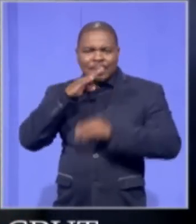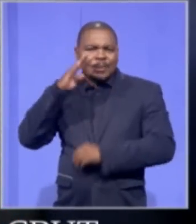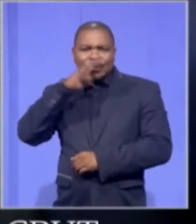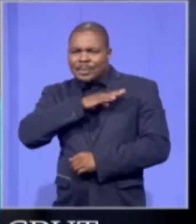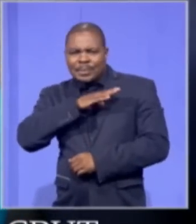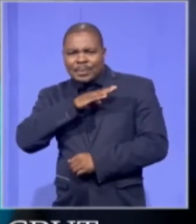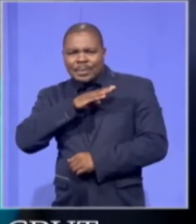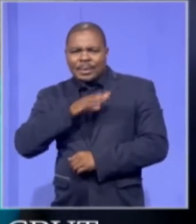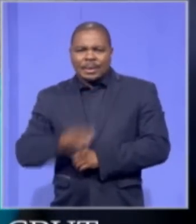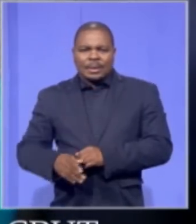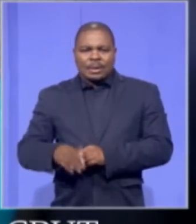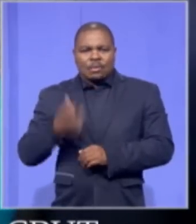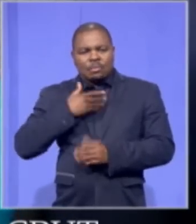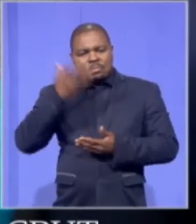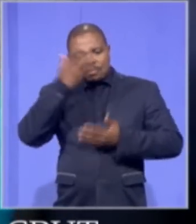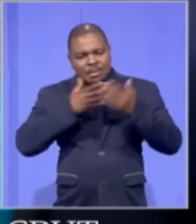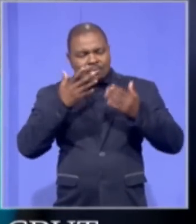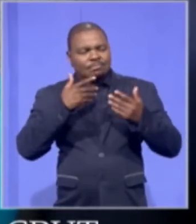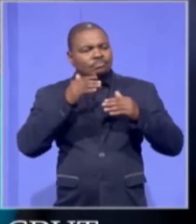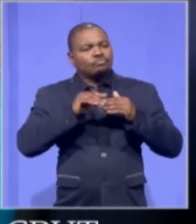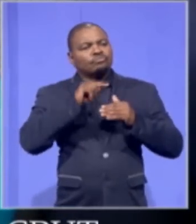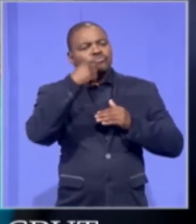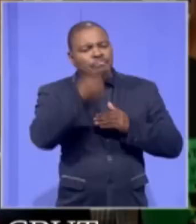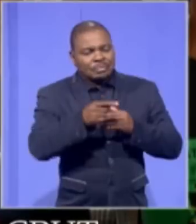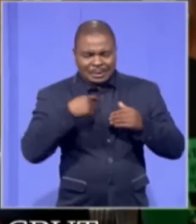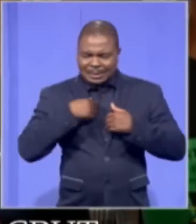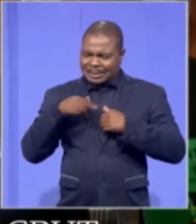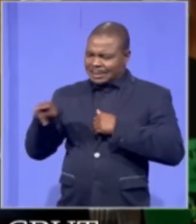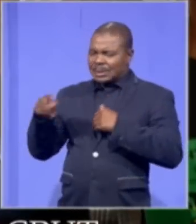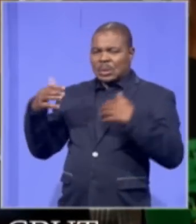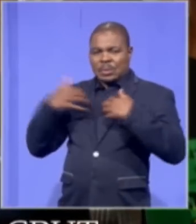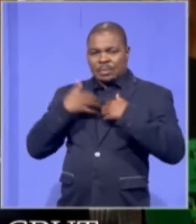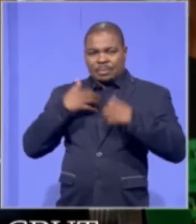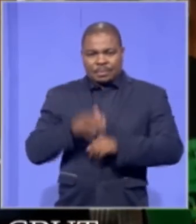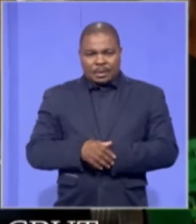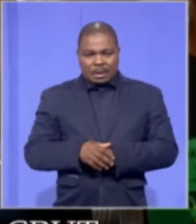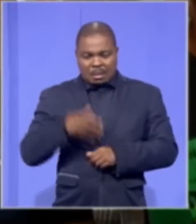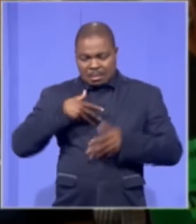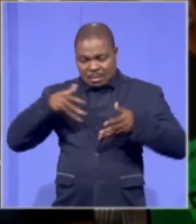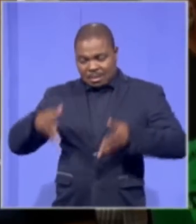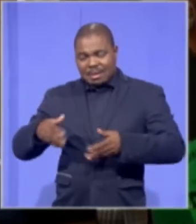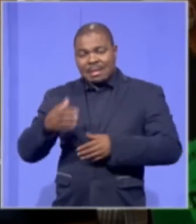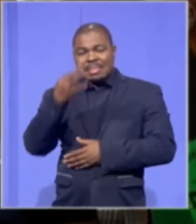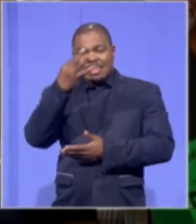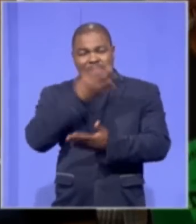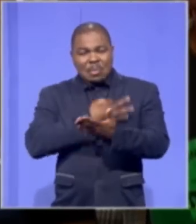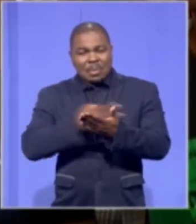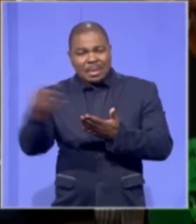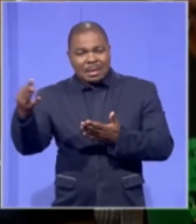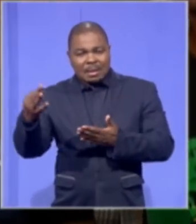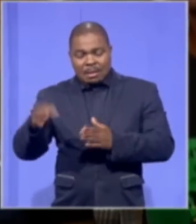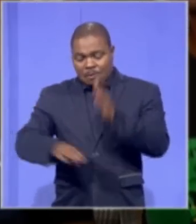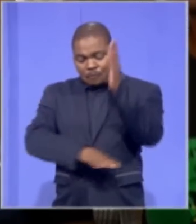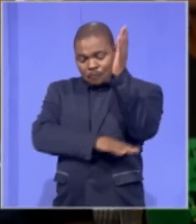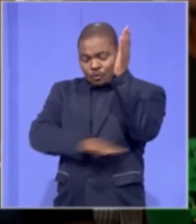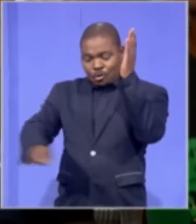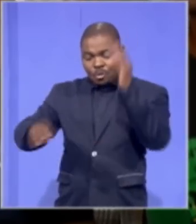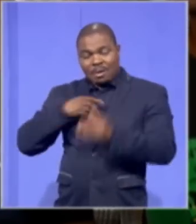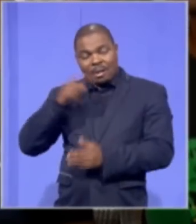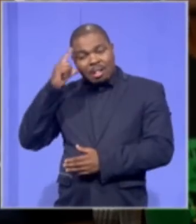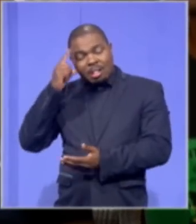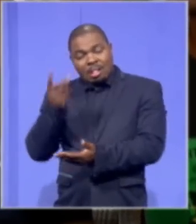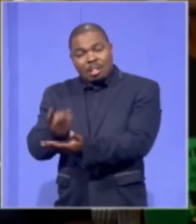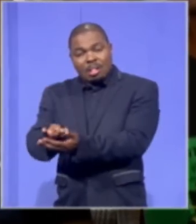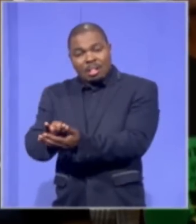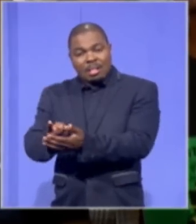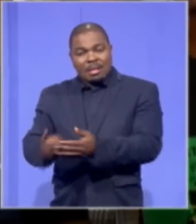them to prepare for the next day, which is a bit worrying. I've been here for 3 weeks now. I was sleeping on the floor,